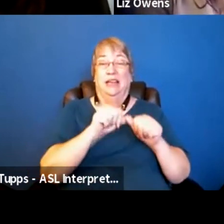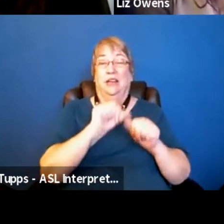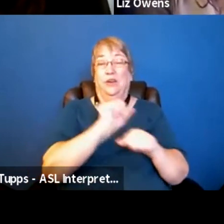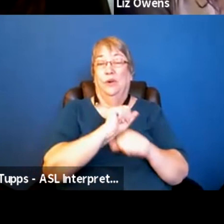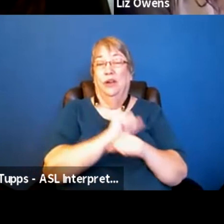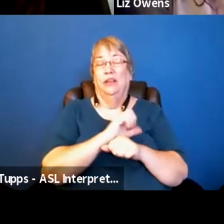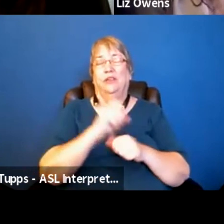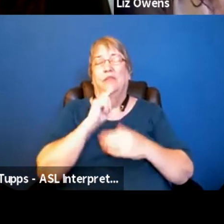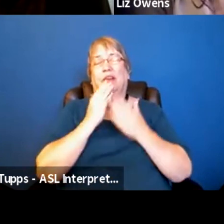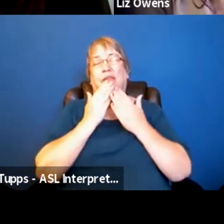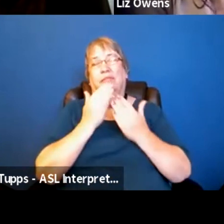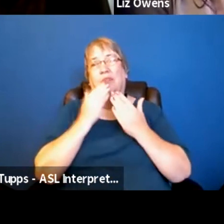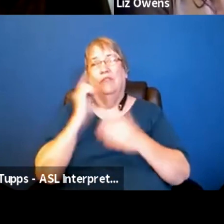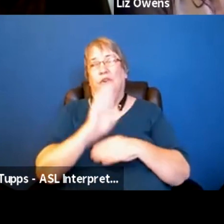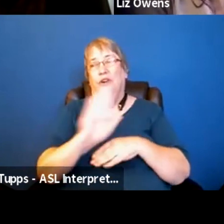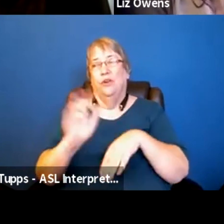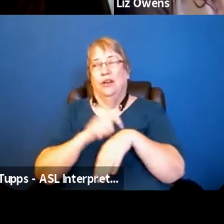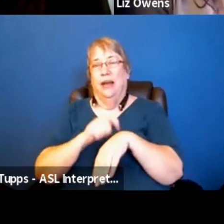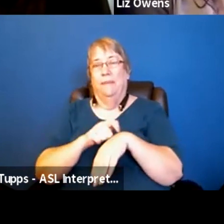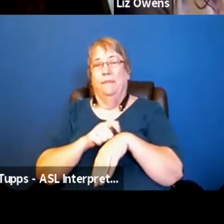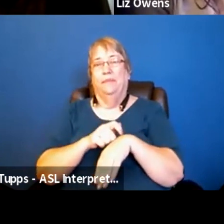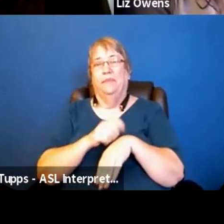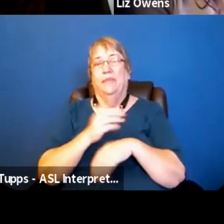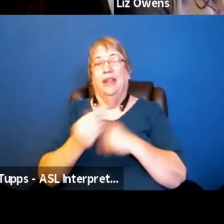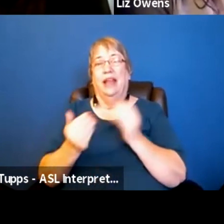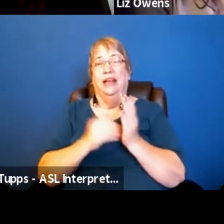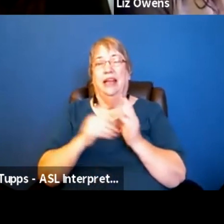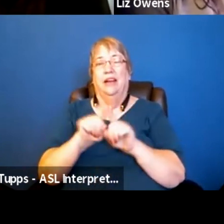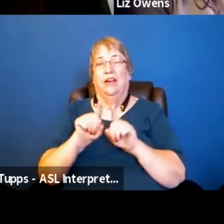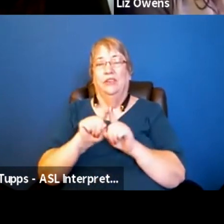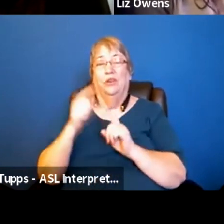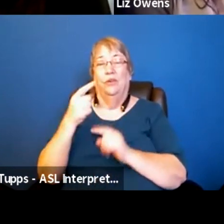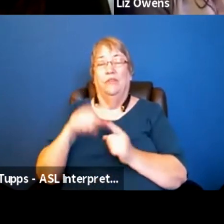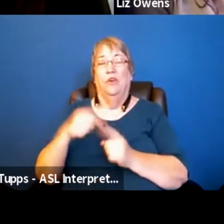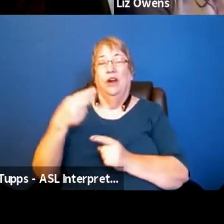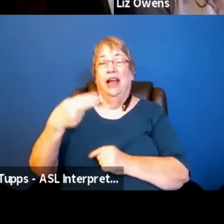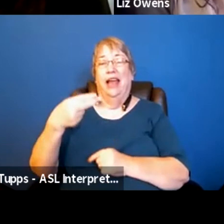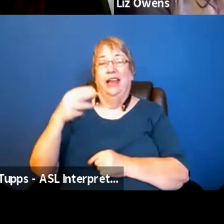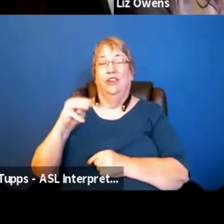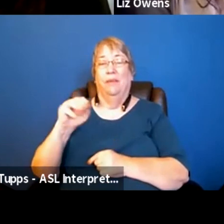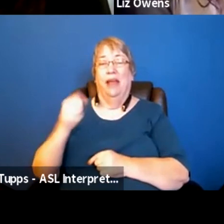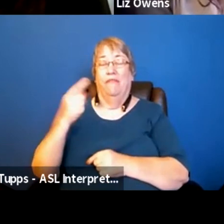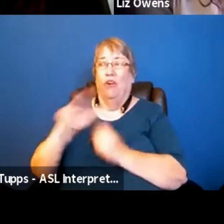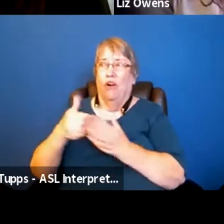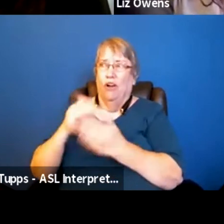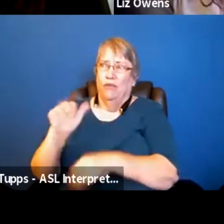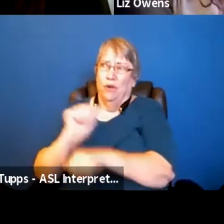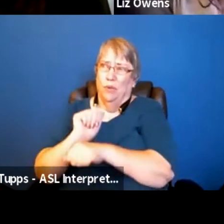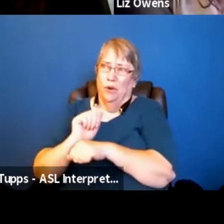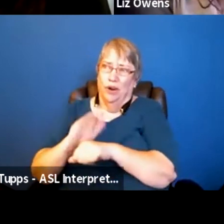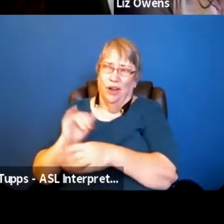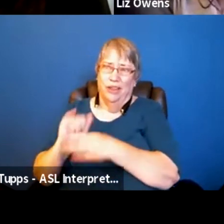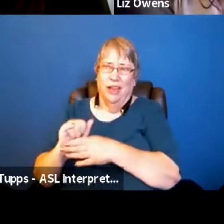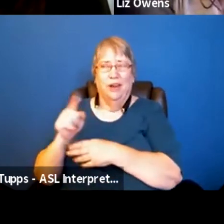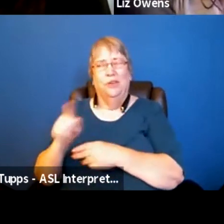And then also, I just want to shout out to HMA for all your heavy lifting on this. You guys have been extremely patient with